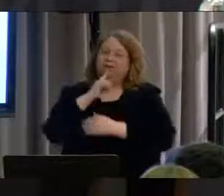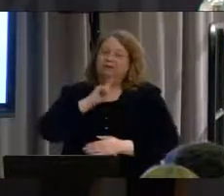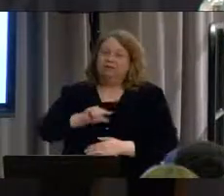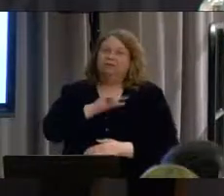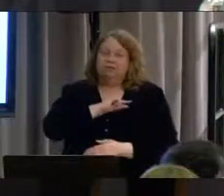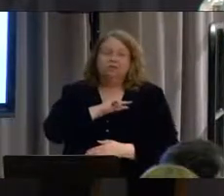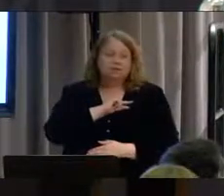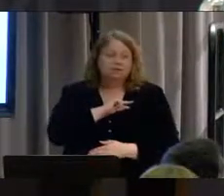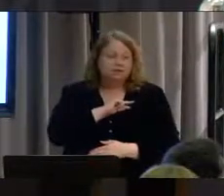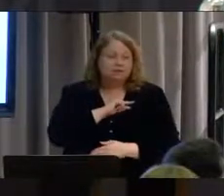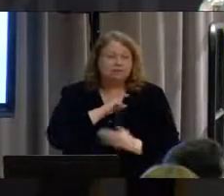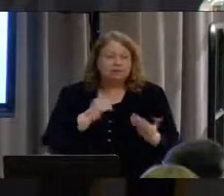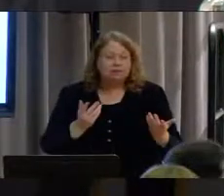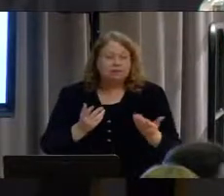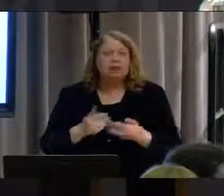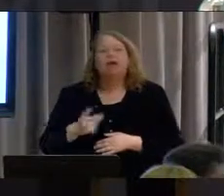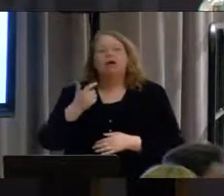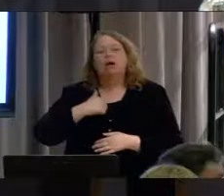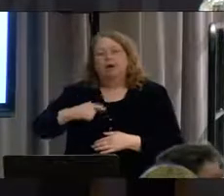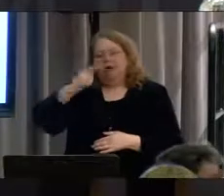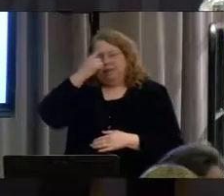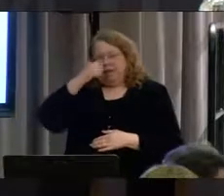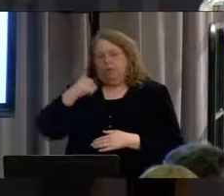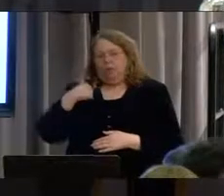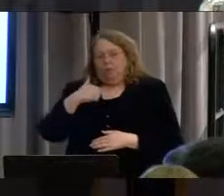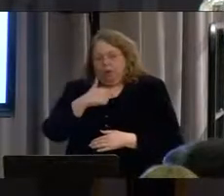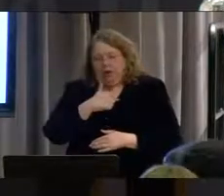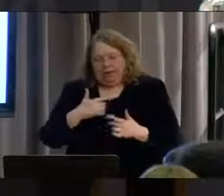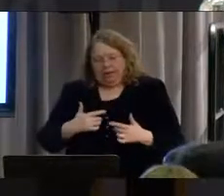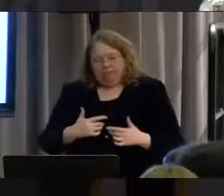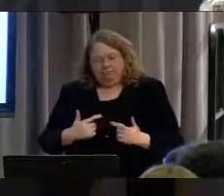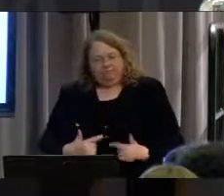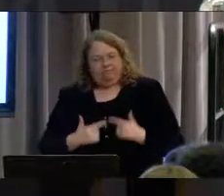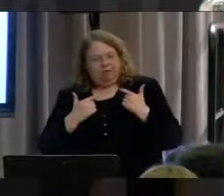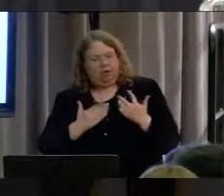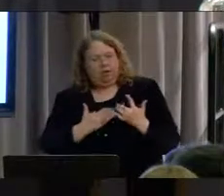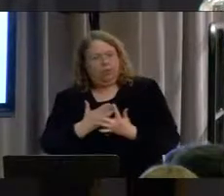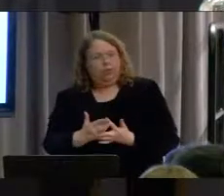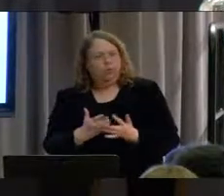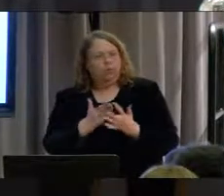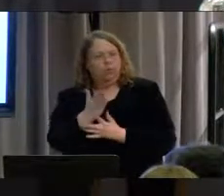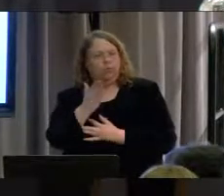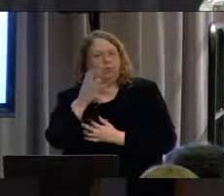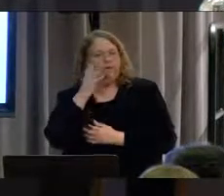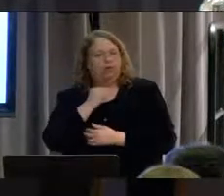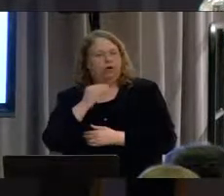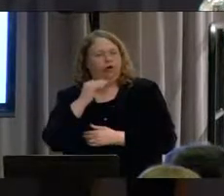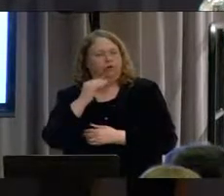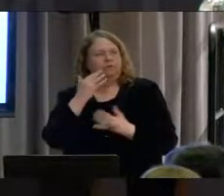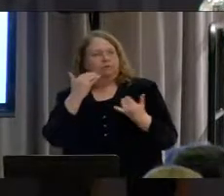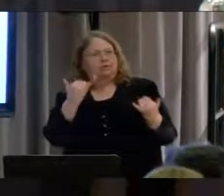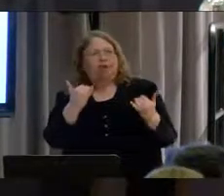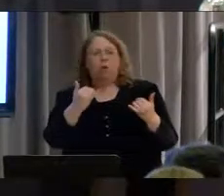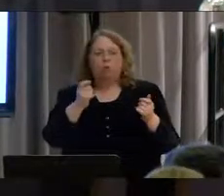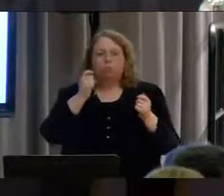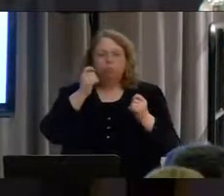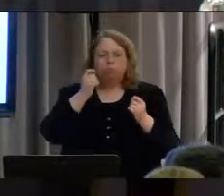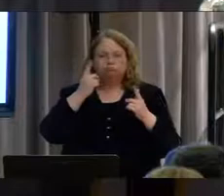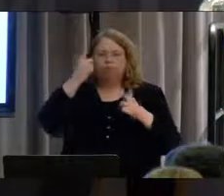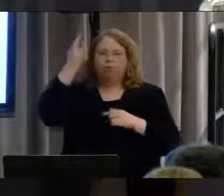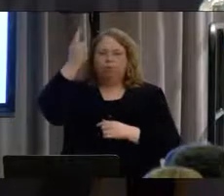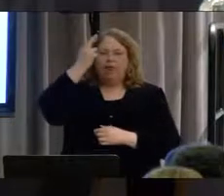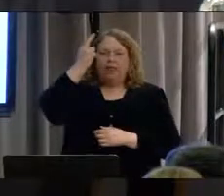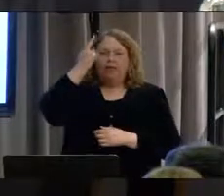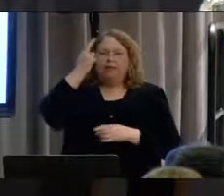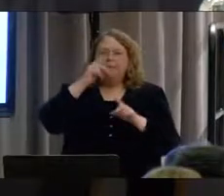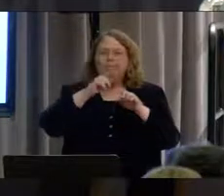so I think that we've been living through a time of awakening. What we don't have is the language to talk